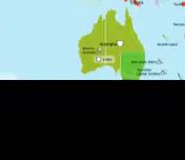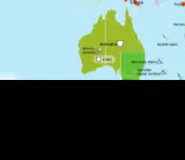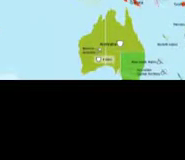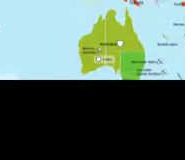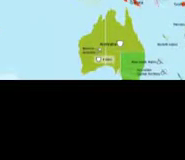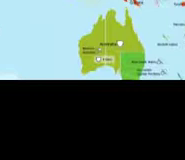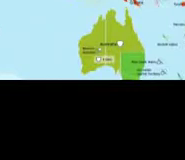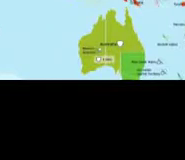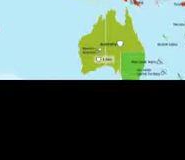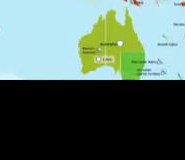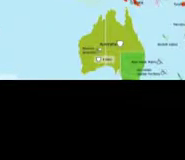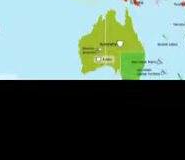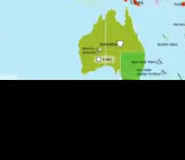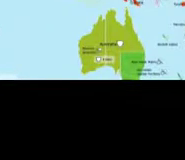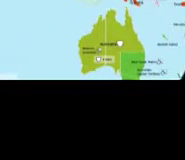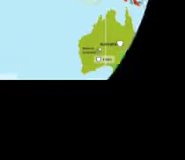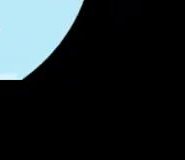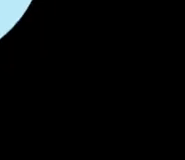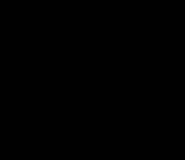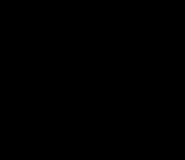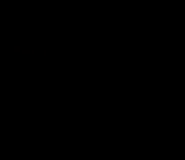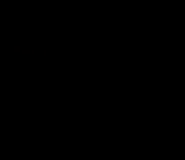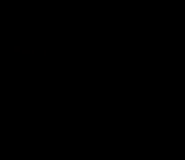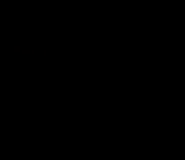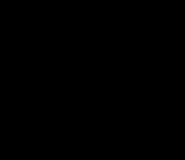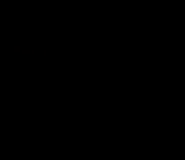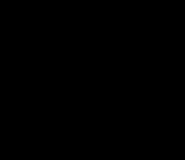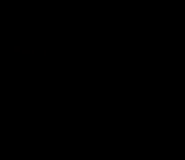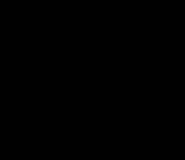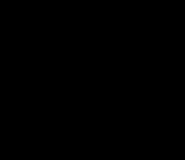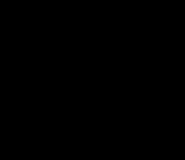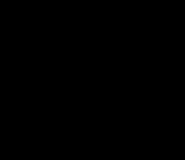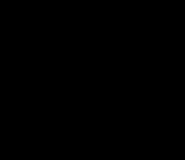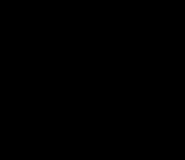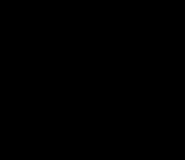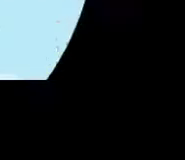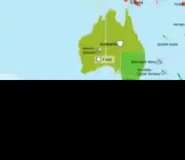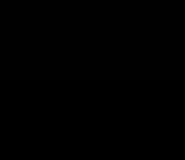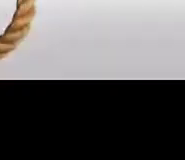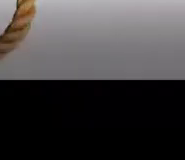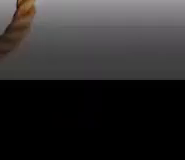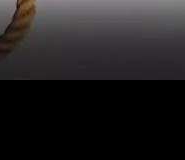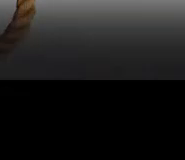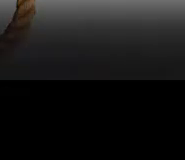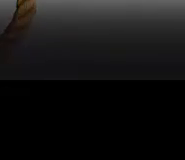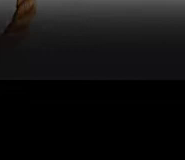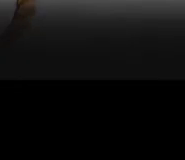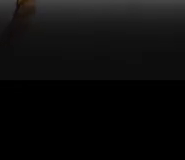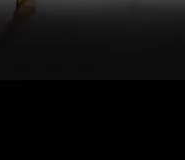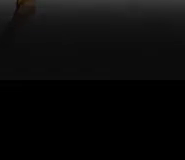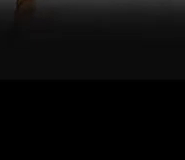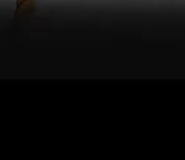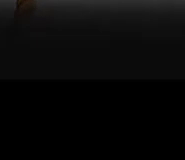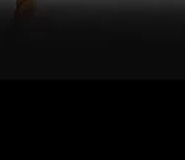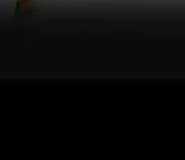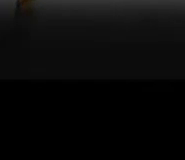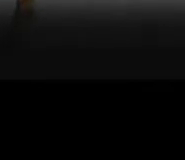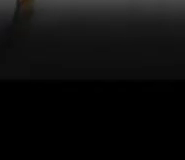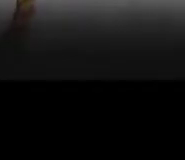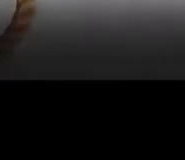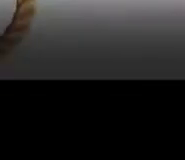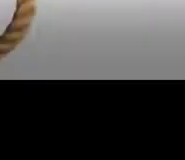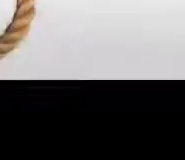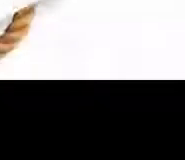citizens are in peril. Most are in Africa, the Middle East, or the Caribbean. Some countries even impose the death penalty for